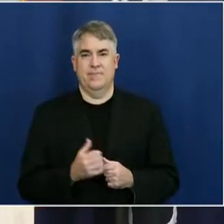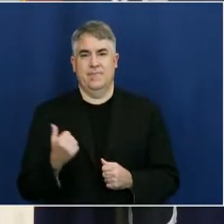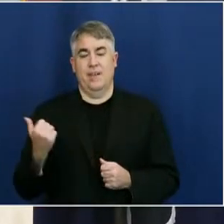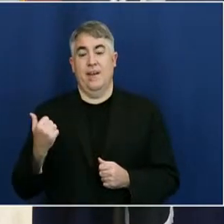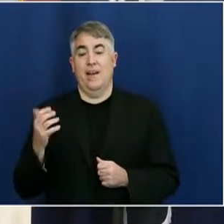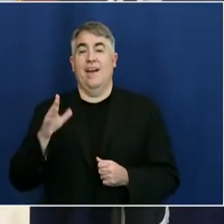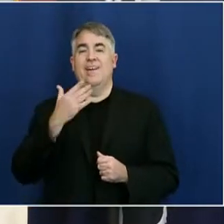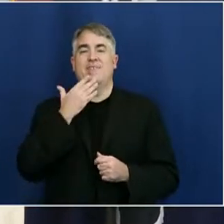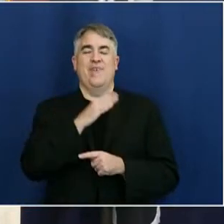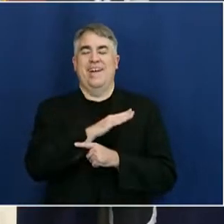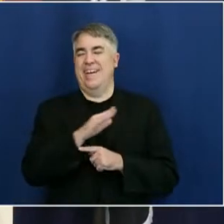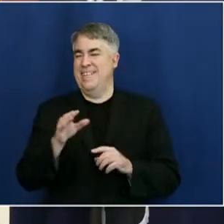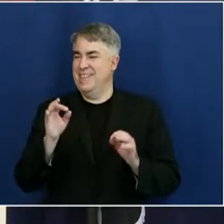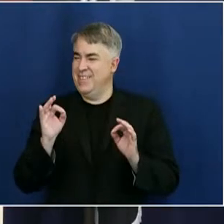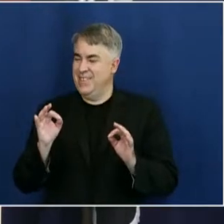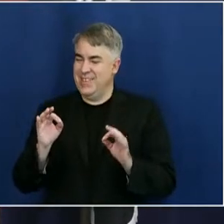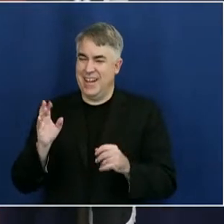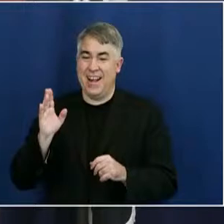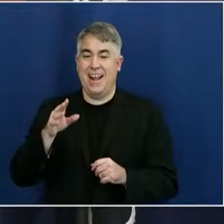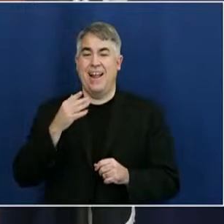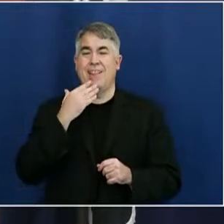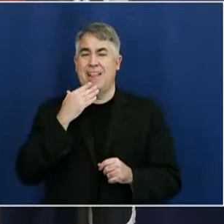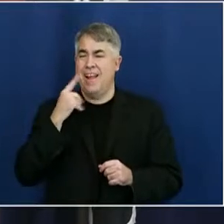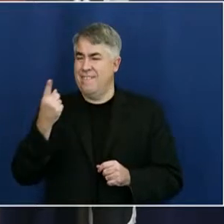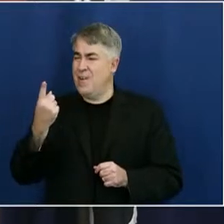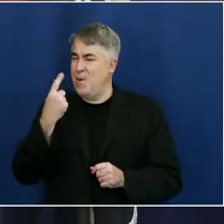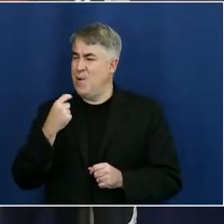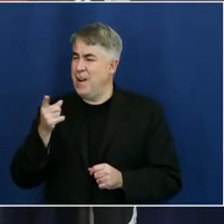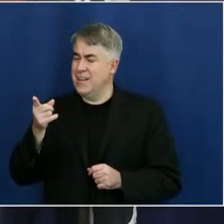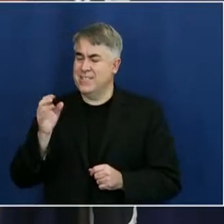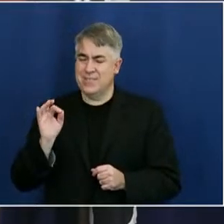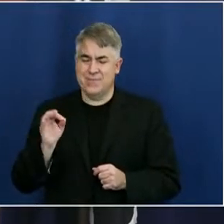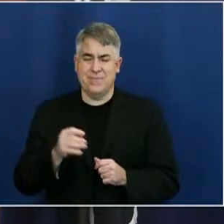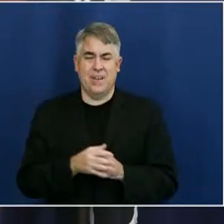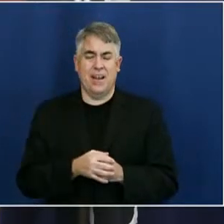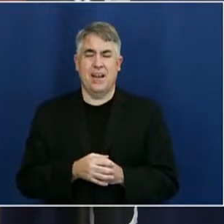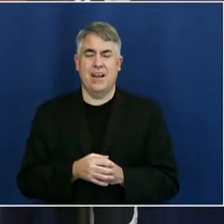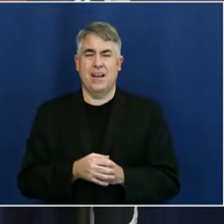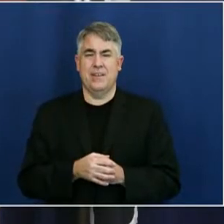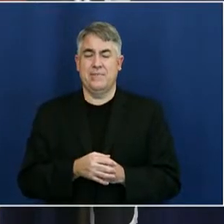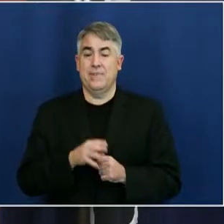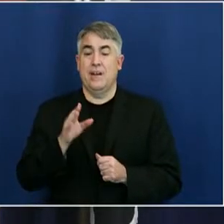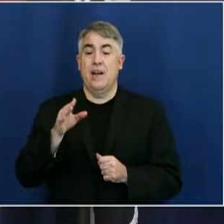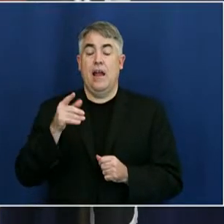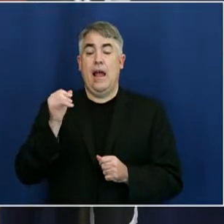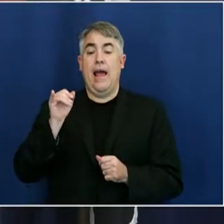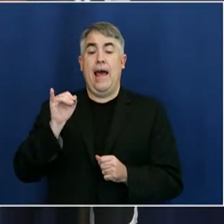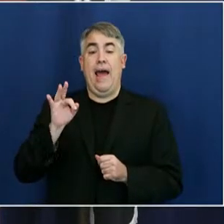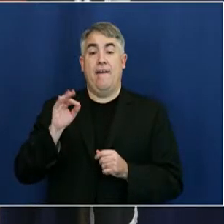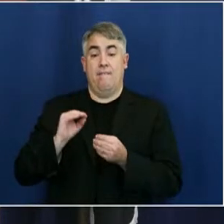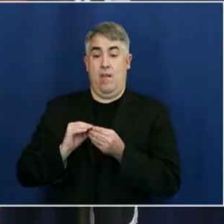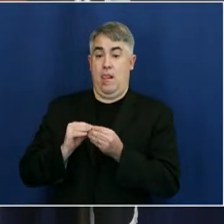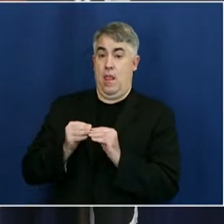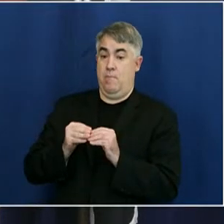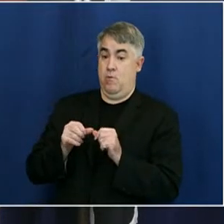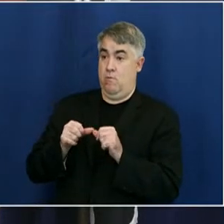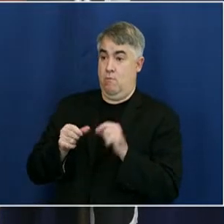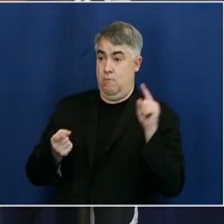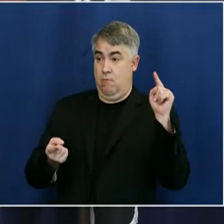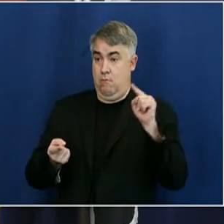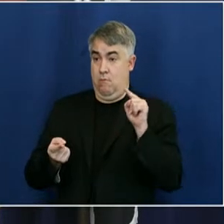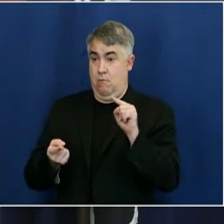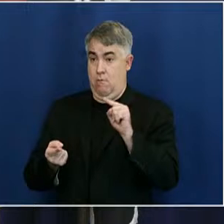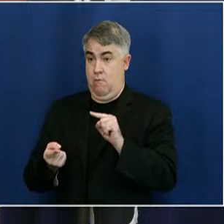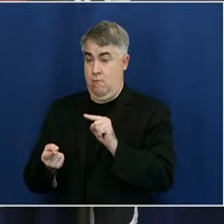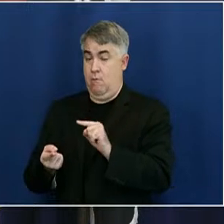Good afternoon, everyone, and thank you for that question. If our trend continues in the pace and